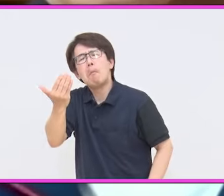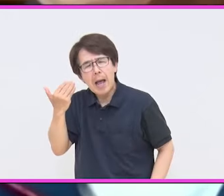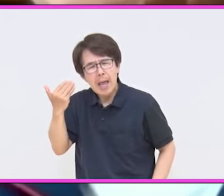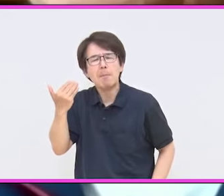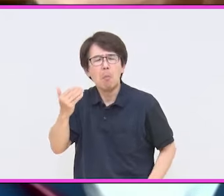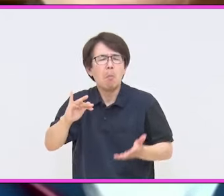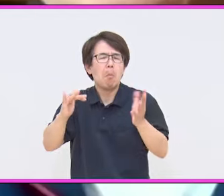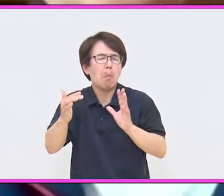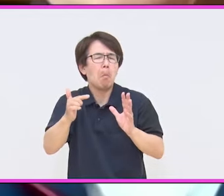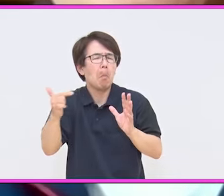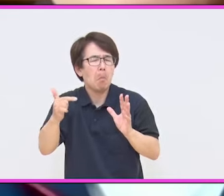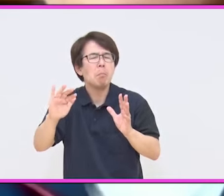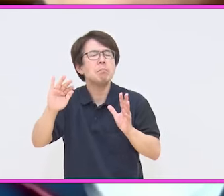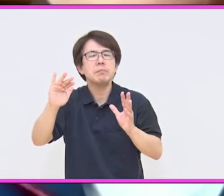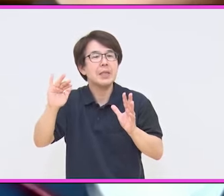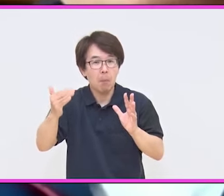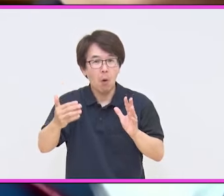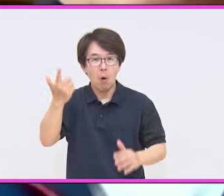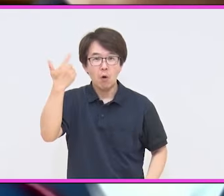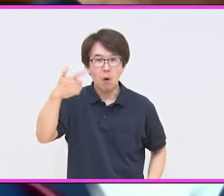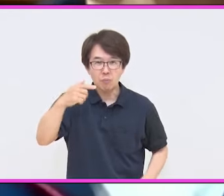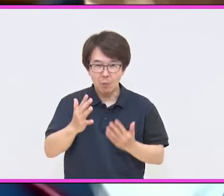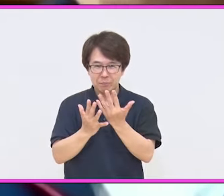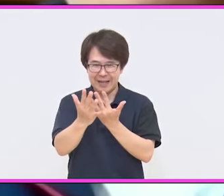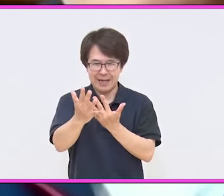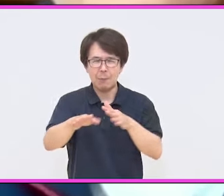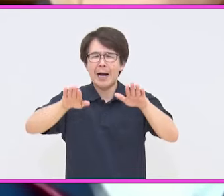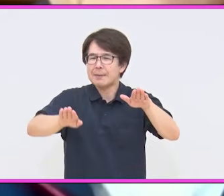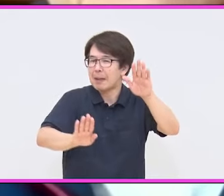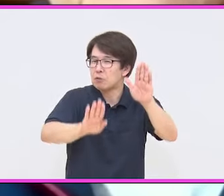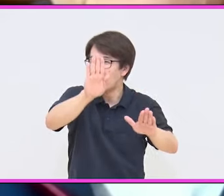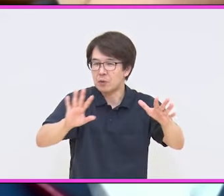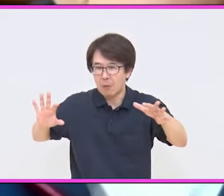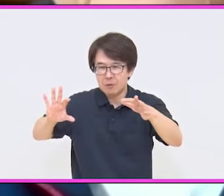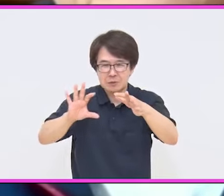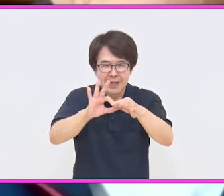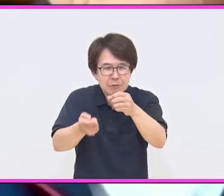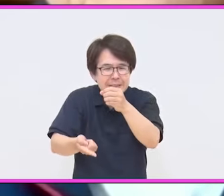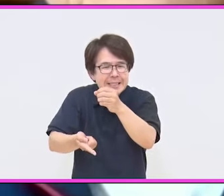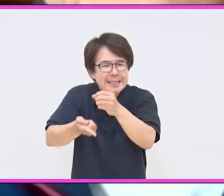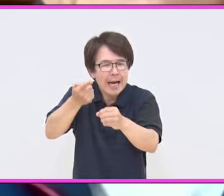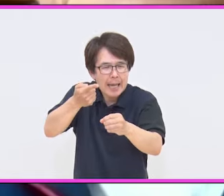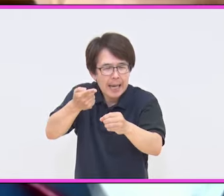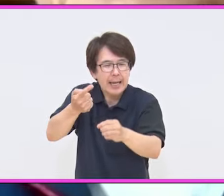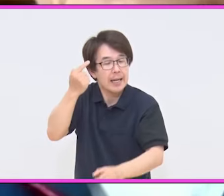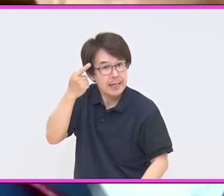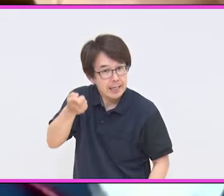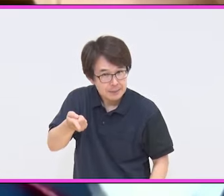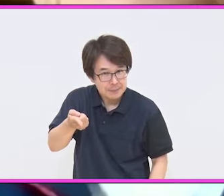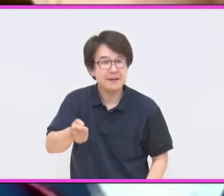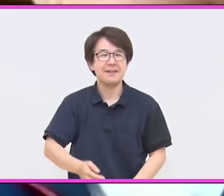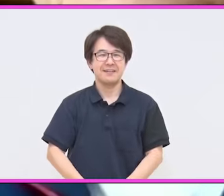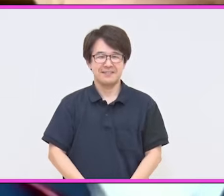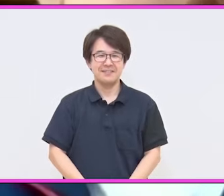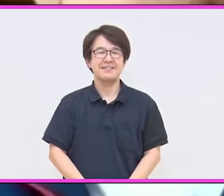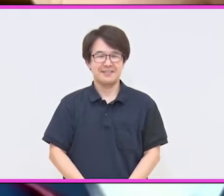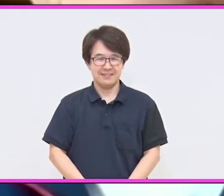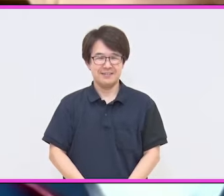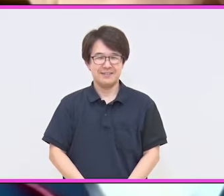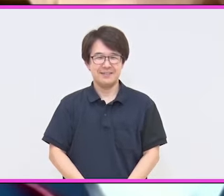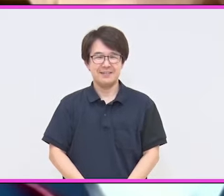was just a huge stepping stone to where we are today, and I